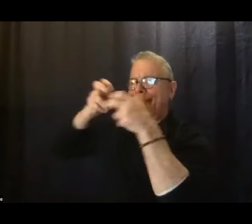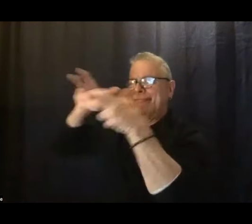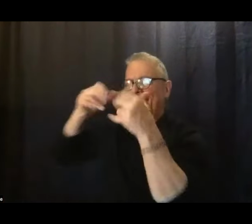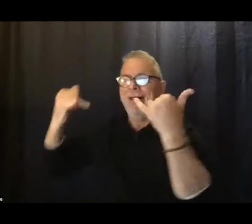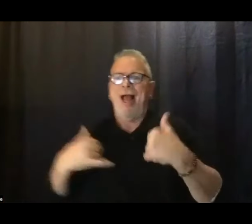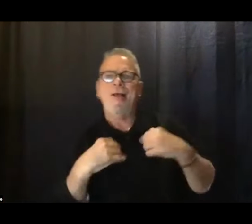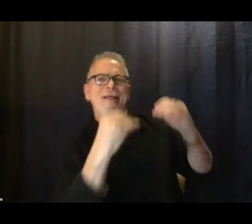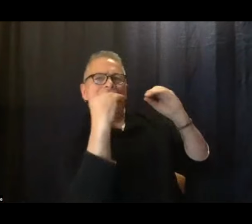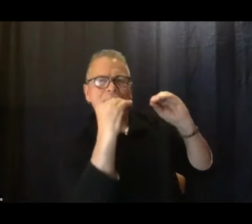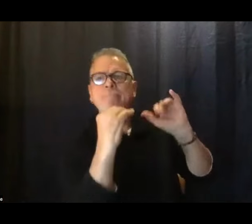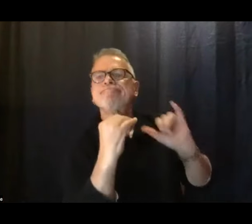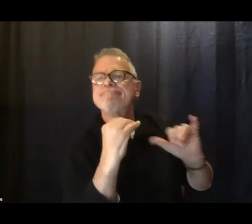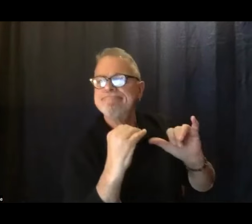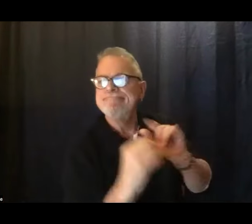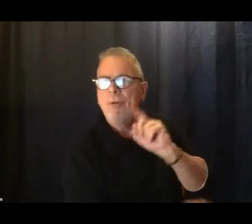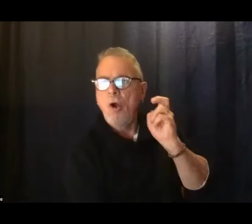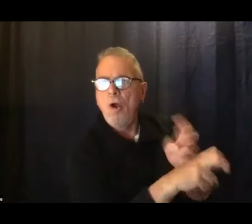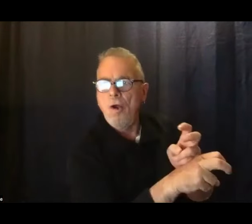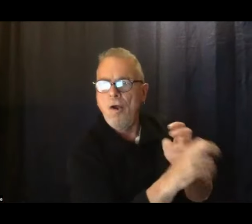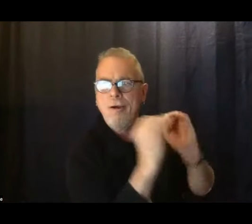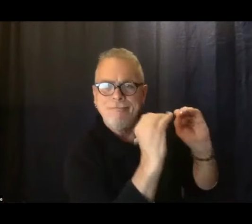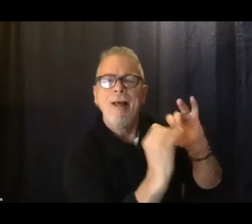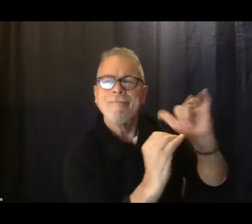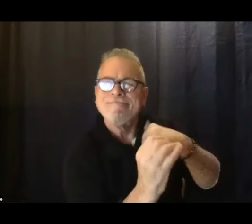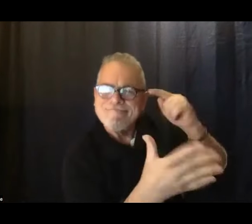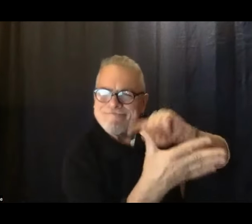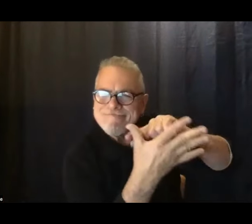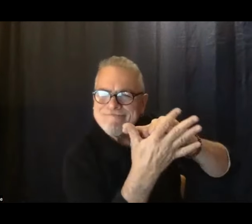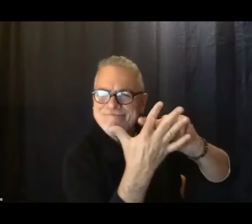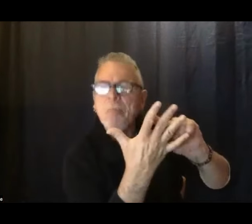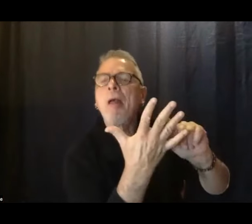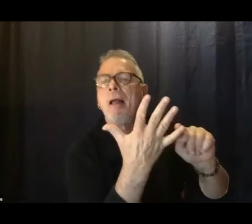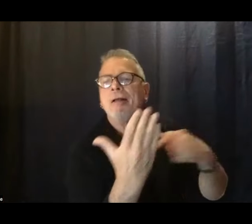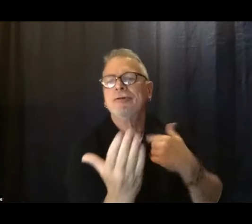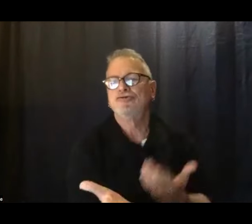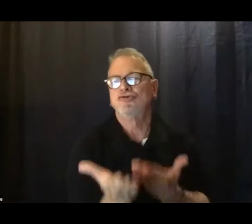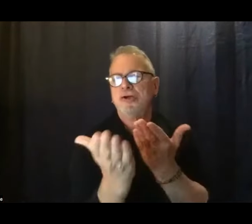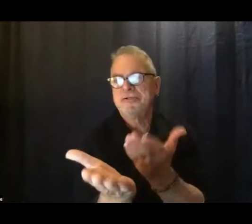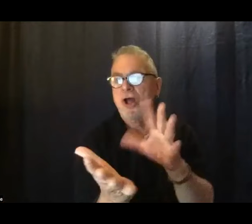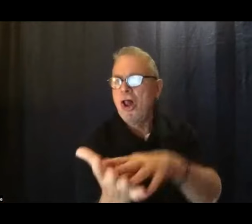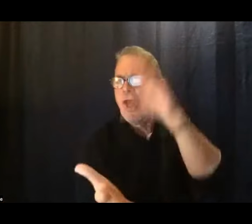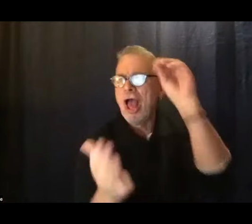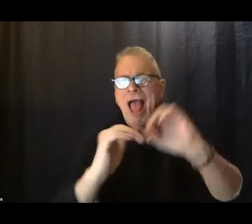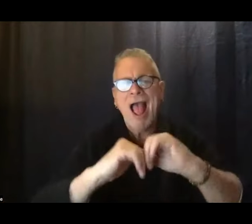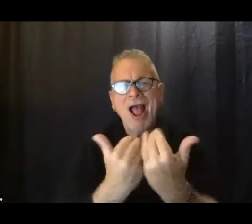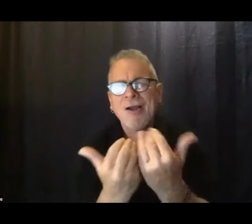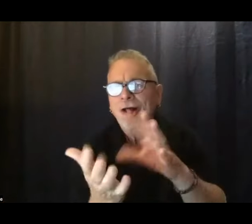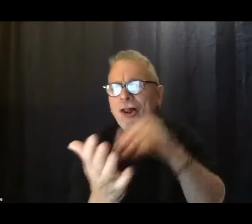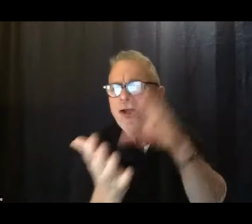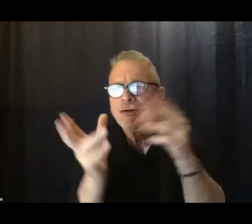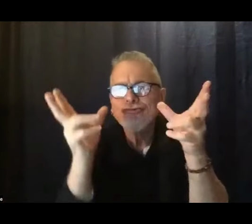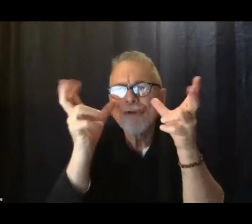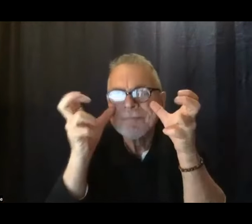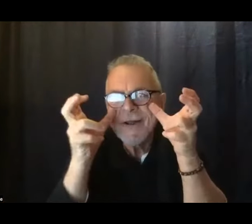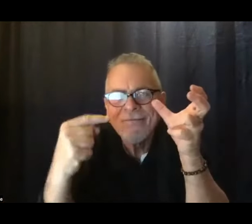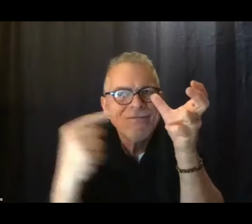competency. I did have that practice as I grew up, but then sometimes teaching that, you realize that some of